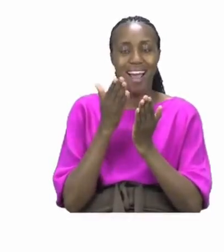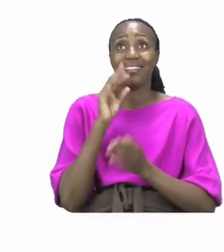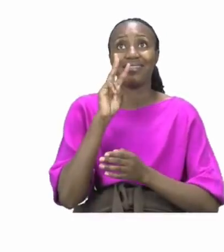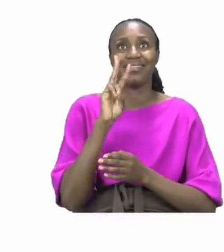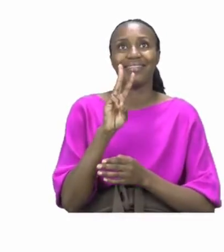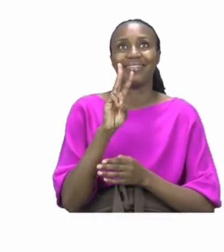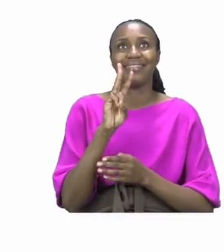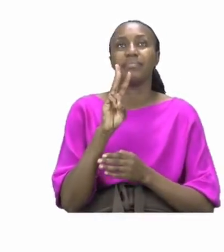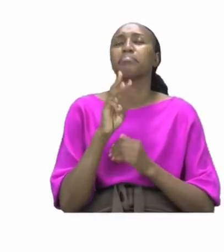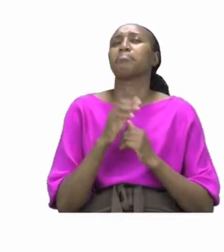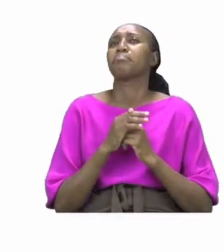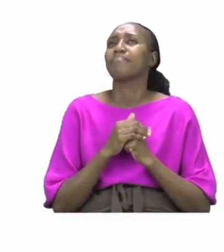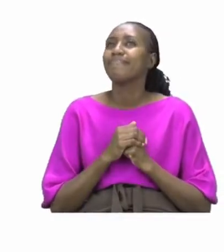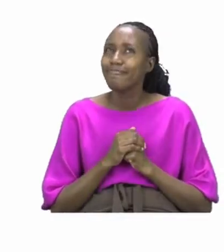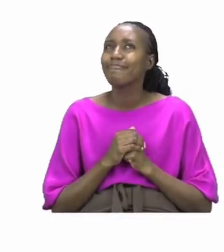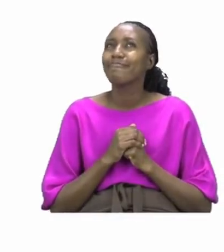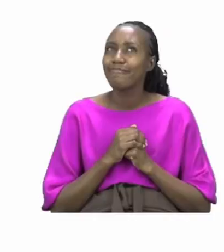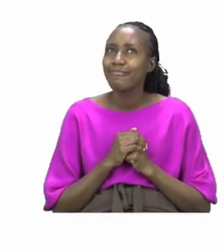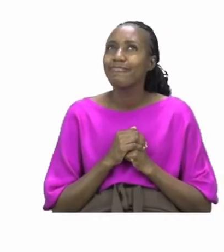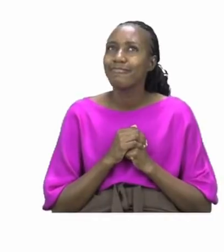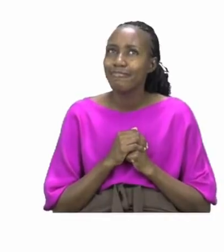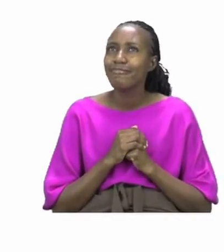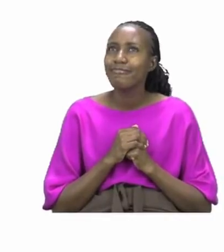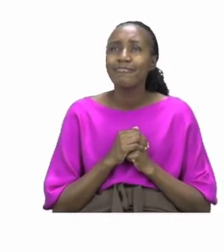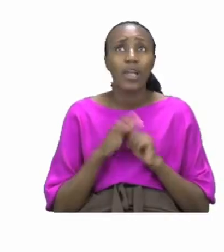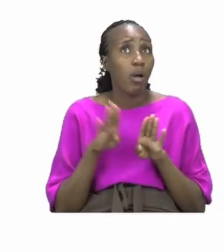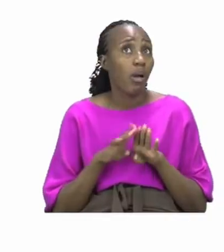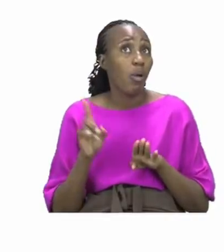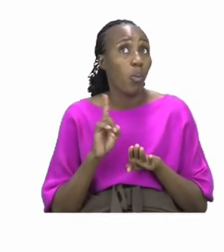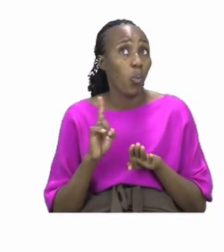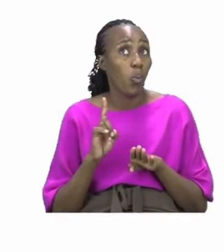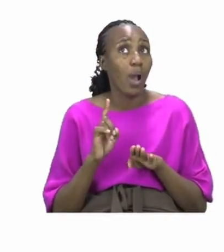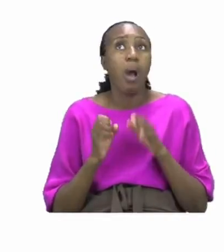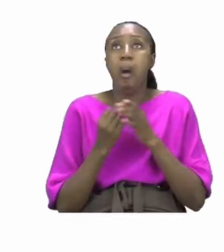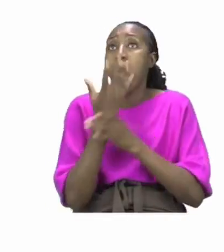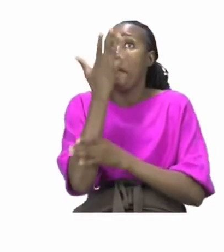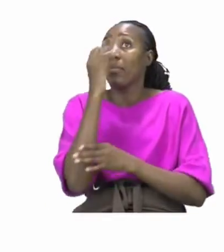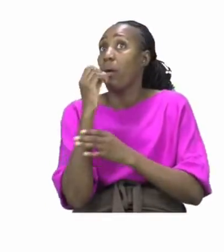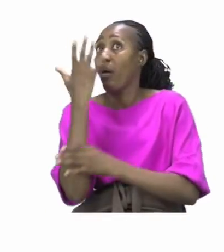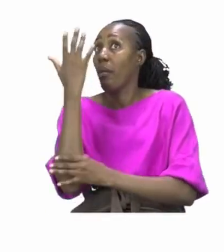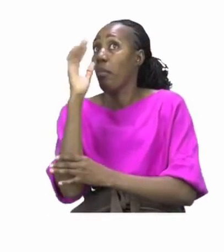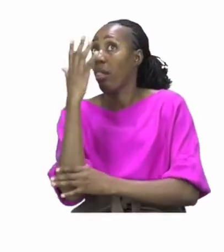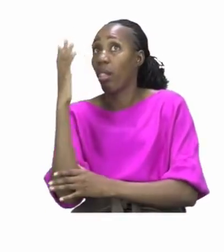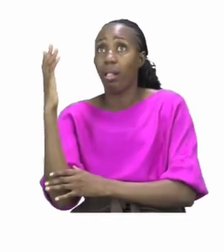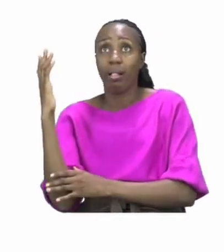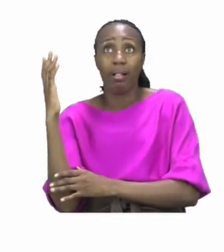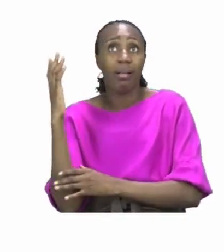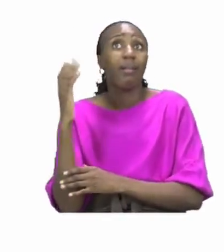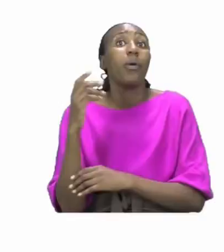3. On page 3, we are going to be doing plants. Now, as you can see, we have